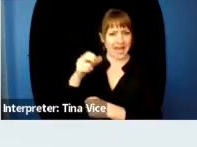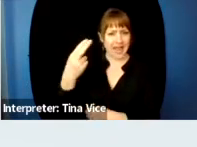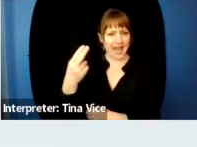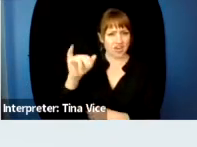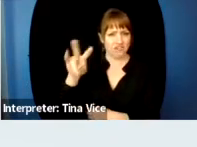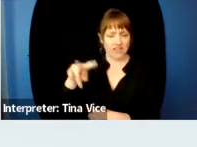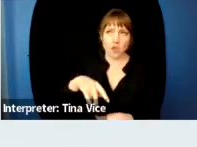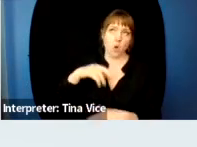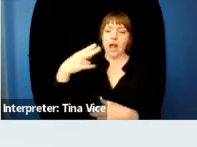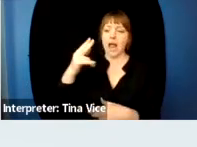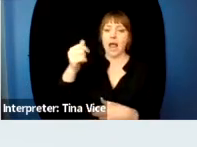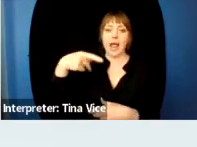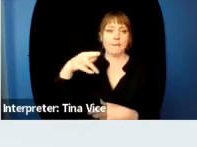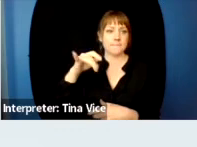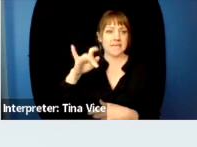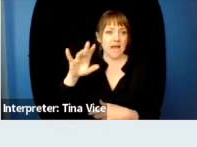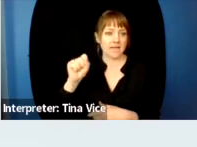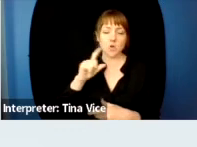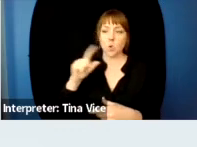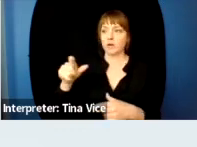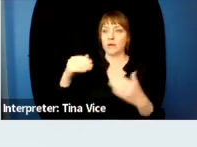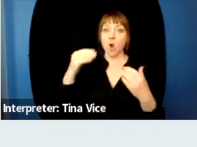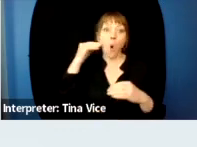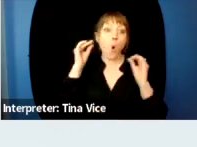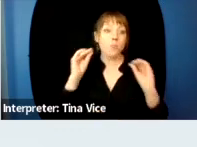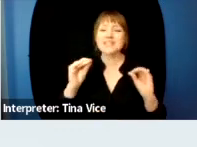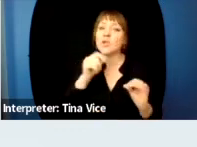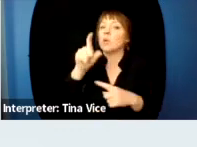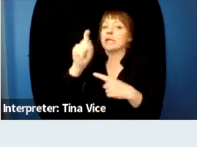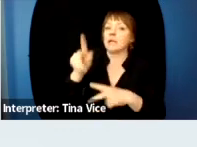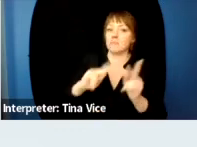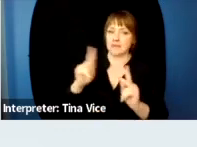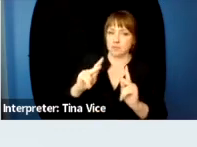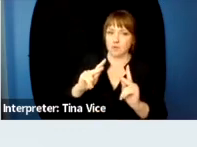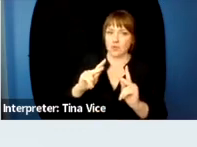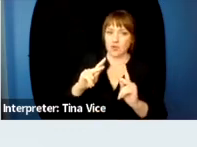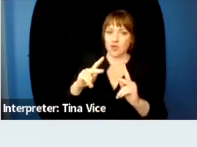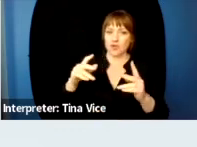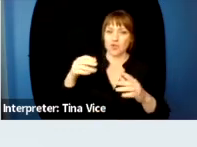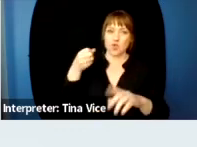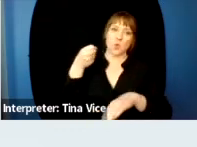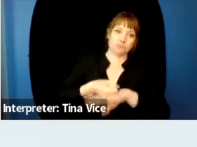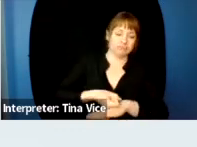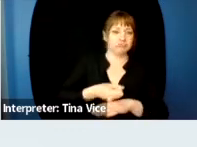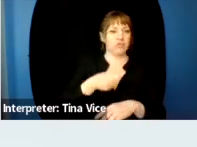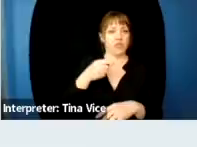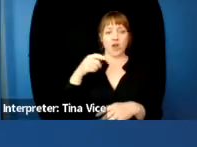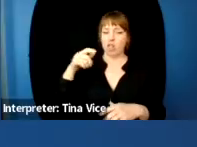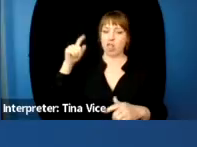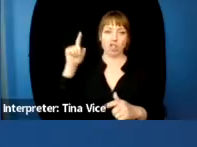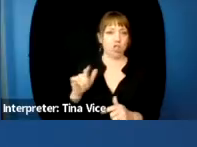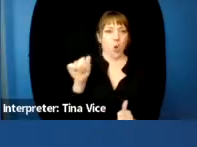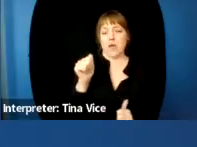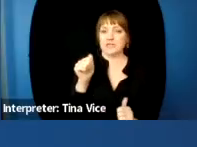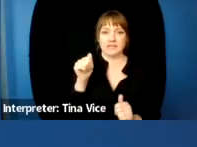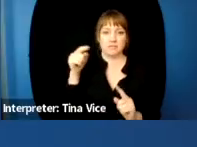be unhoused. So we don't need somebody to hit their lowest point. We have lots of things that we can do for them in the interim. I do